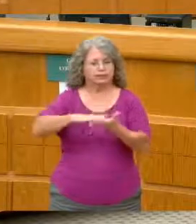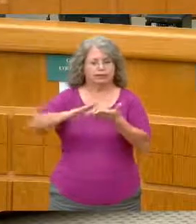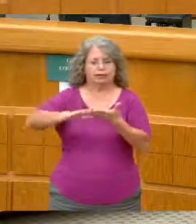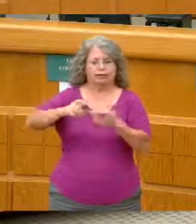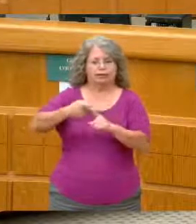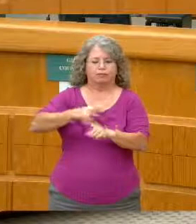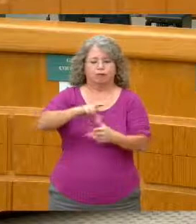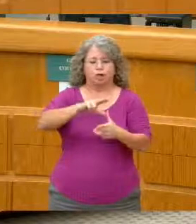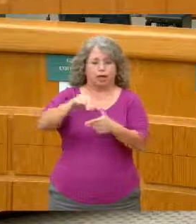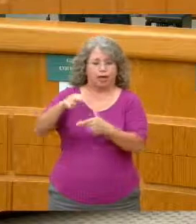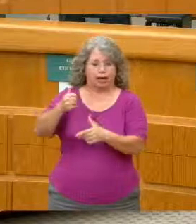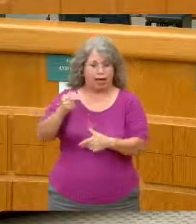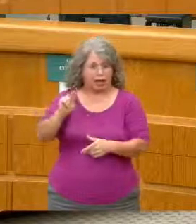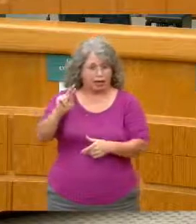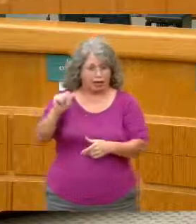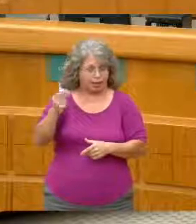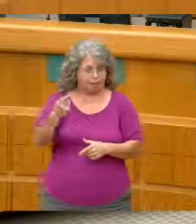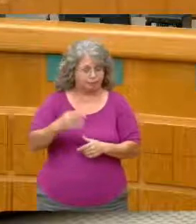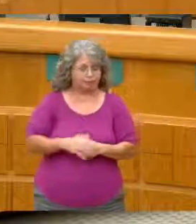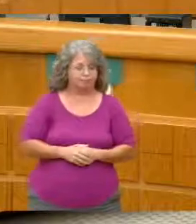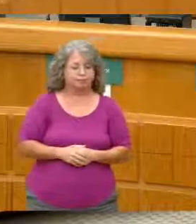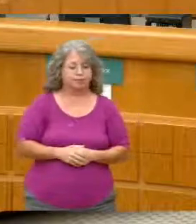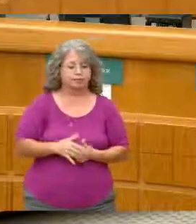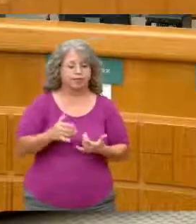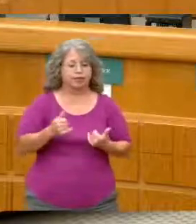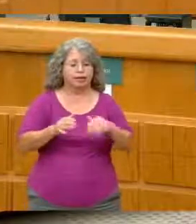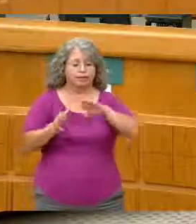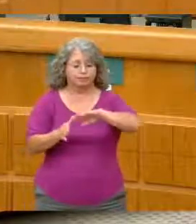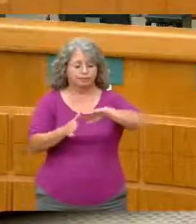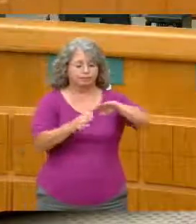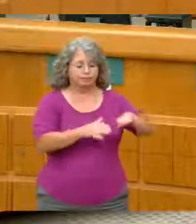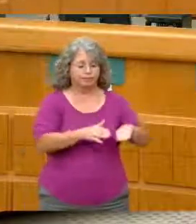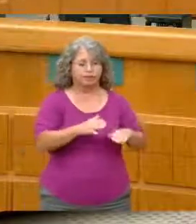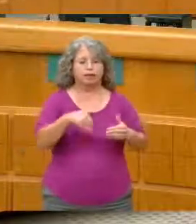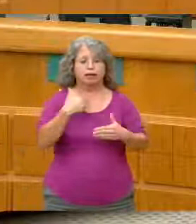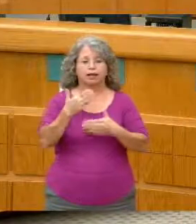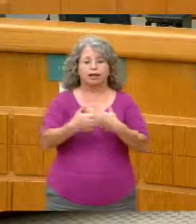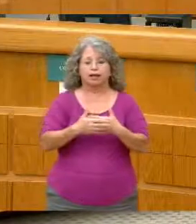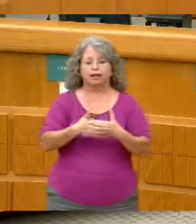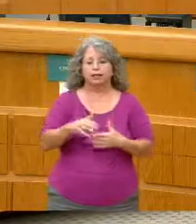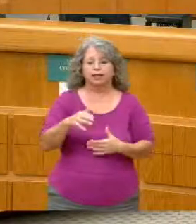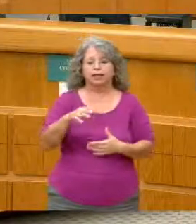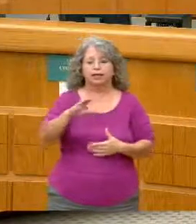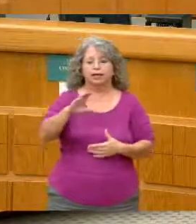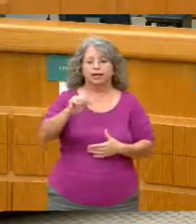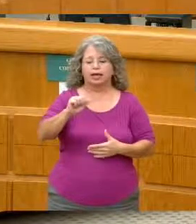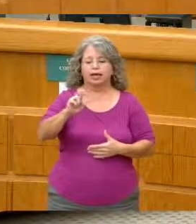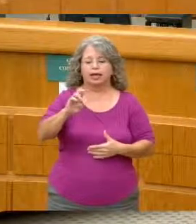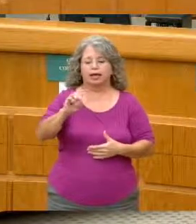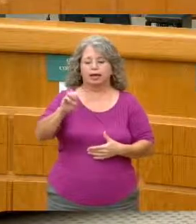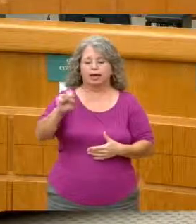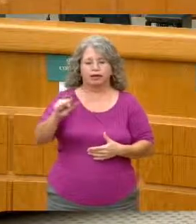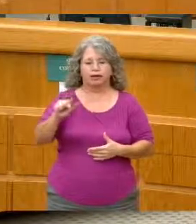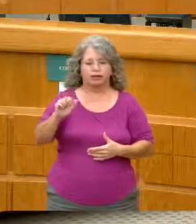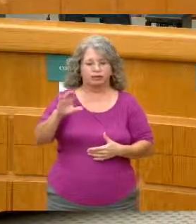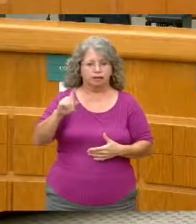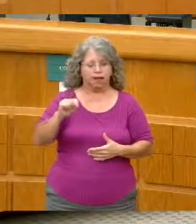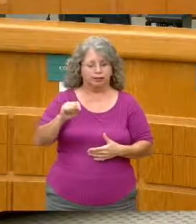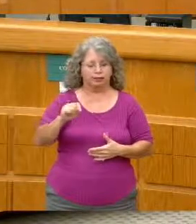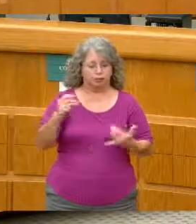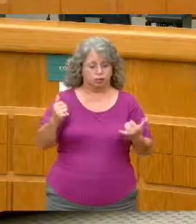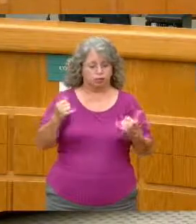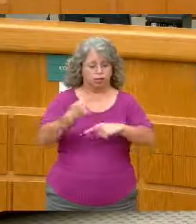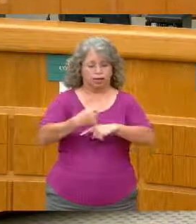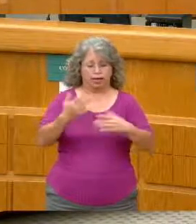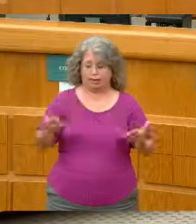from Hurricane Hannah. So now I want to switch to CARES Act and this very important day. Today here